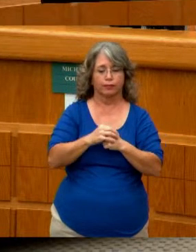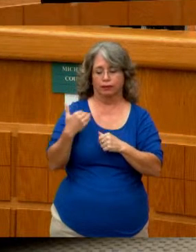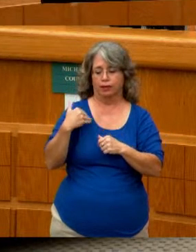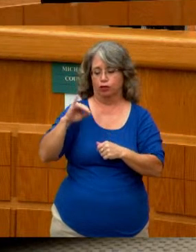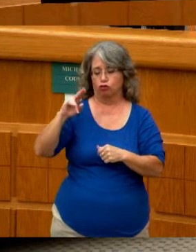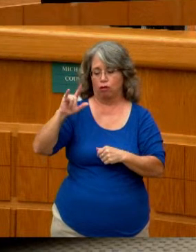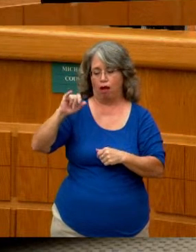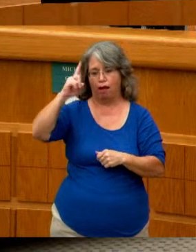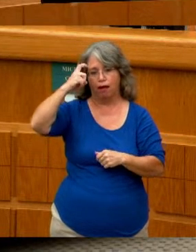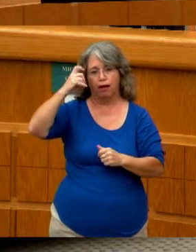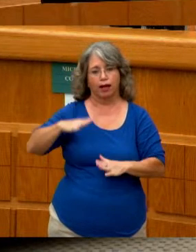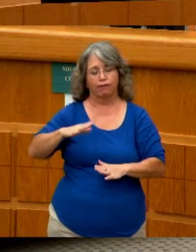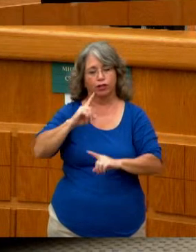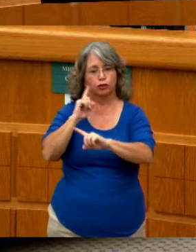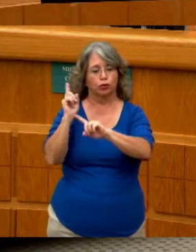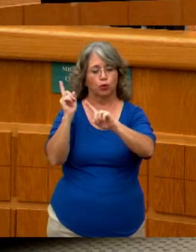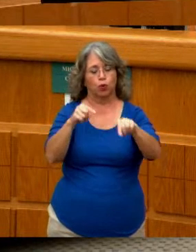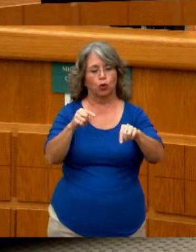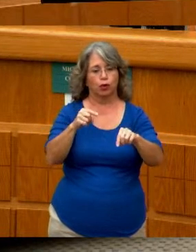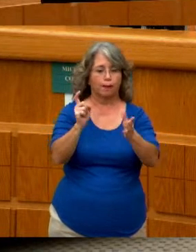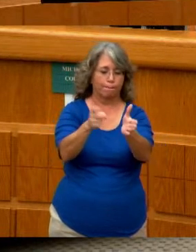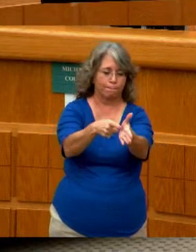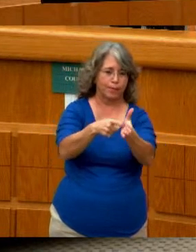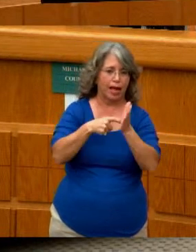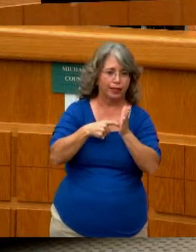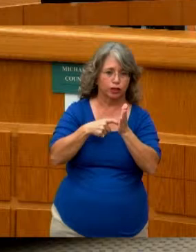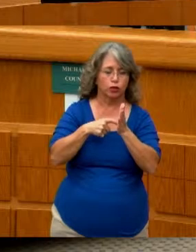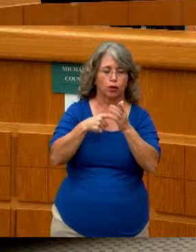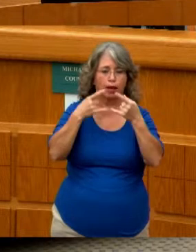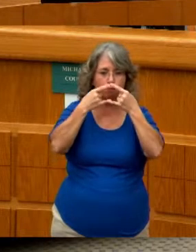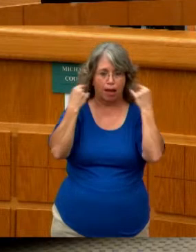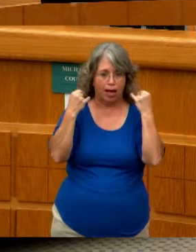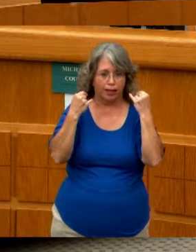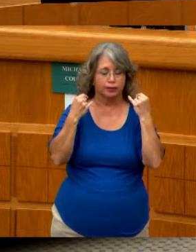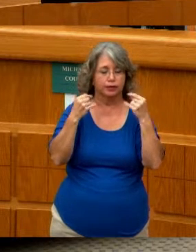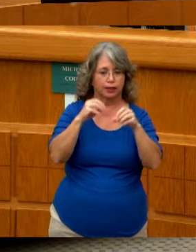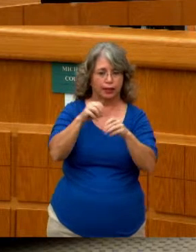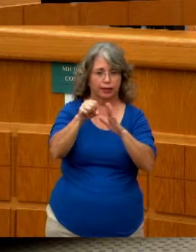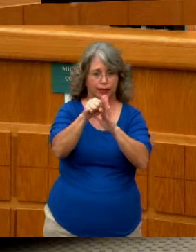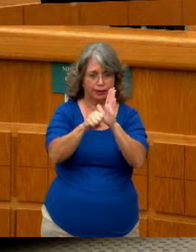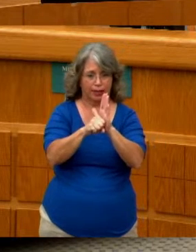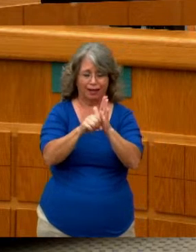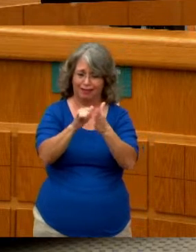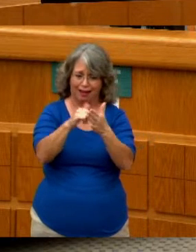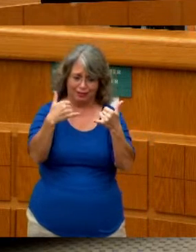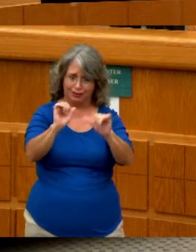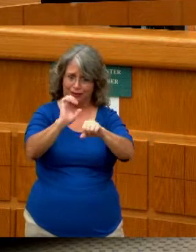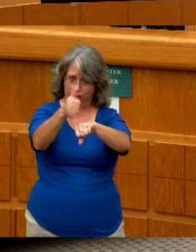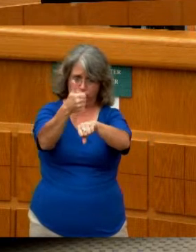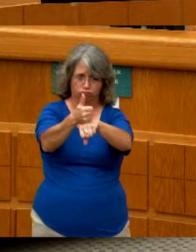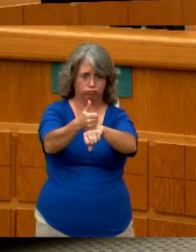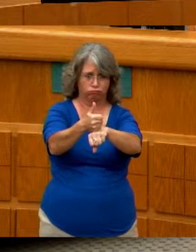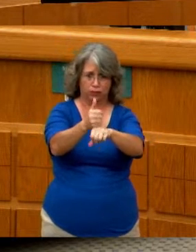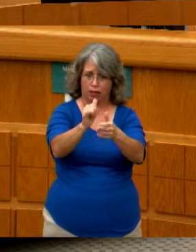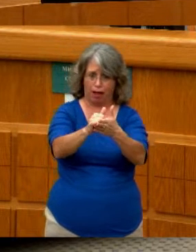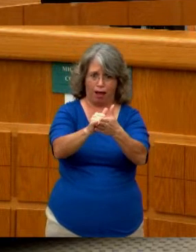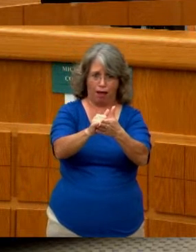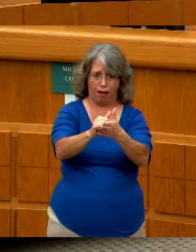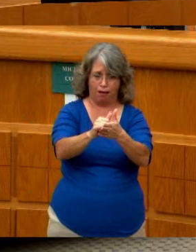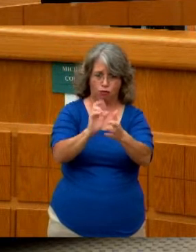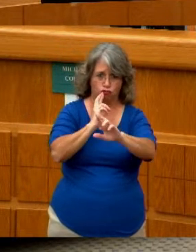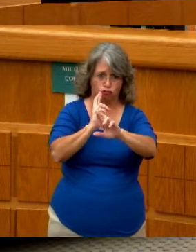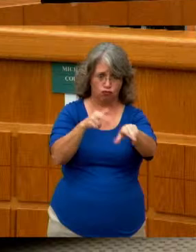In July, the governor of Texas issued a mandatory mask requirement in the state of Texas. This mandatory